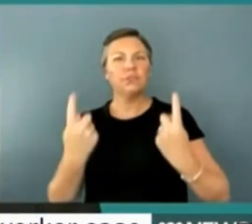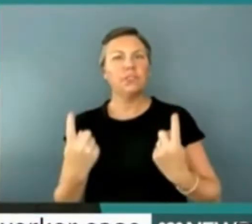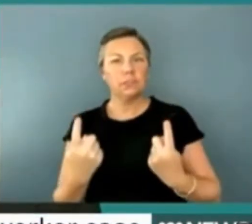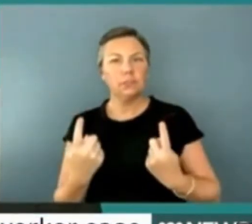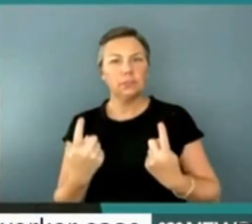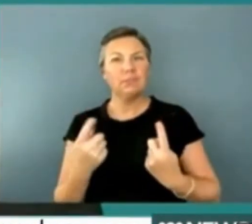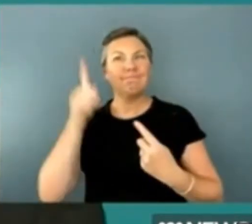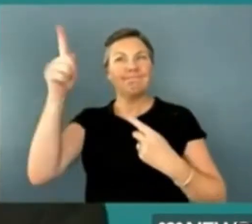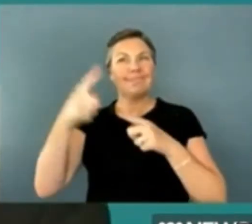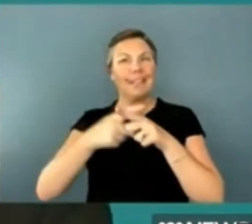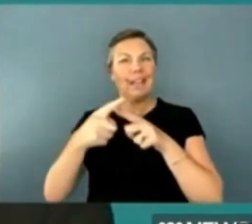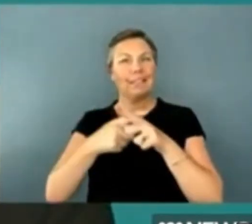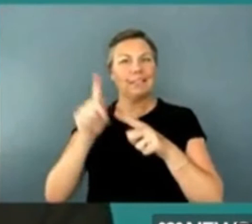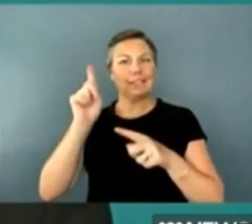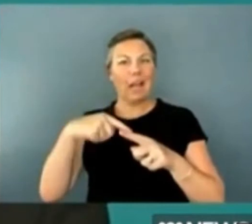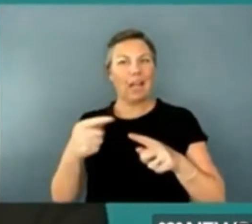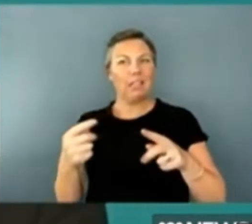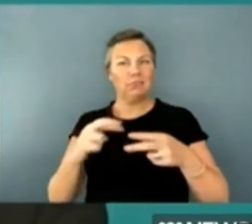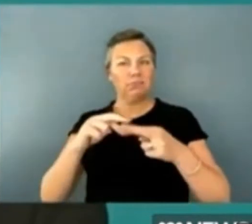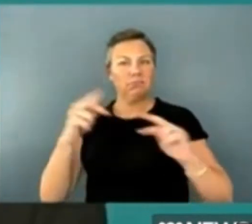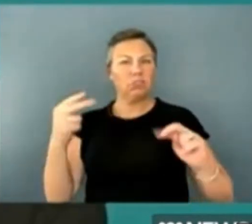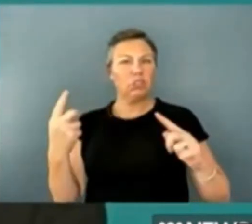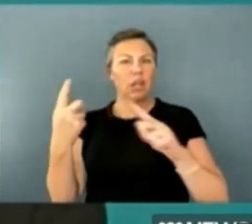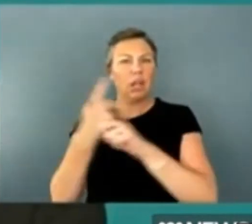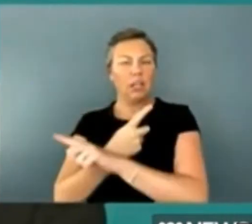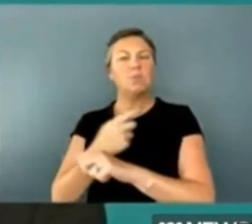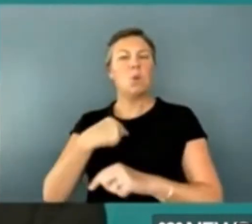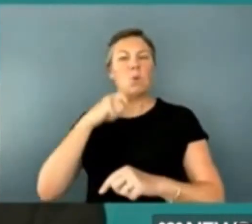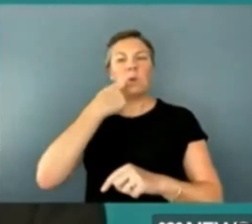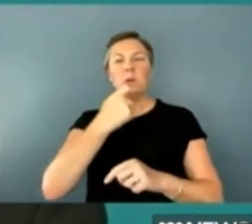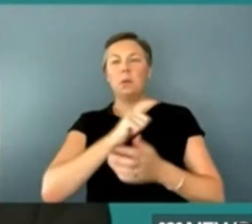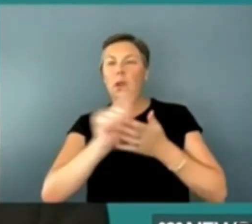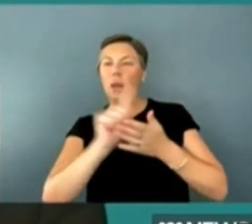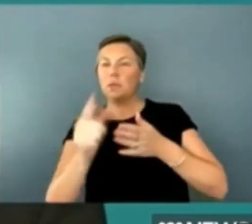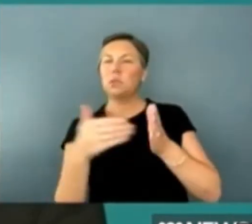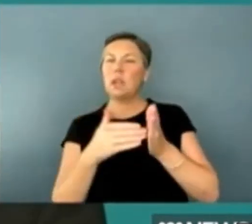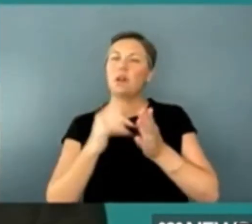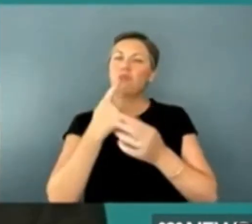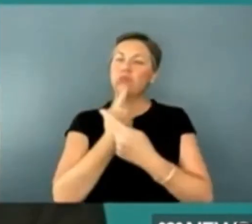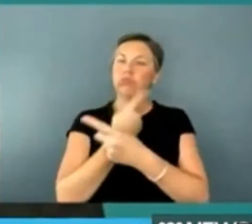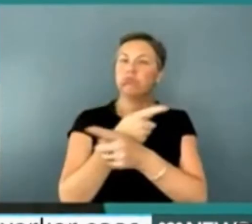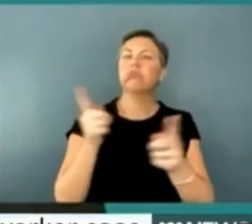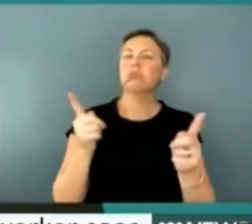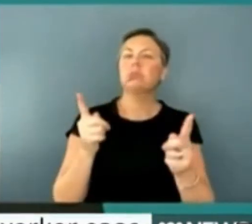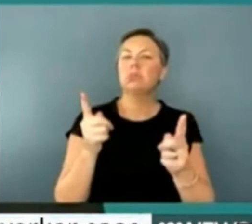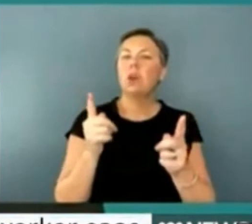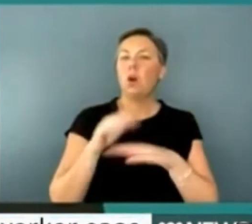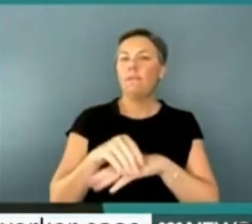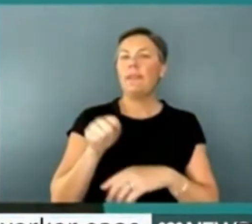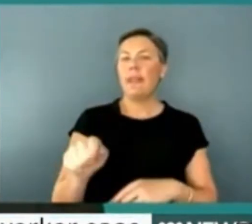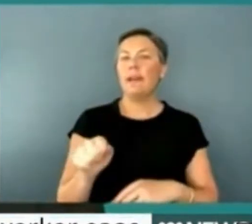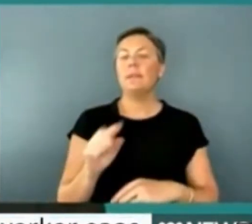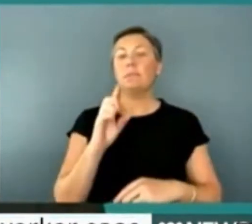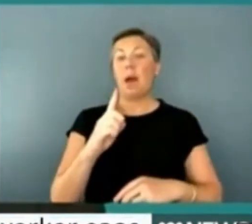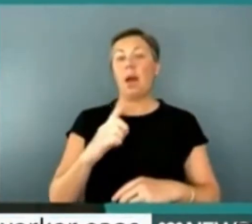the UK. So we'll be issuing a statement hopefully later on today in relation to that. Our view is